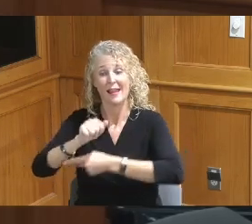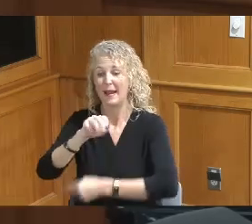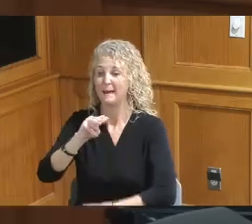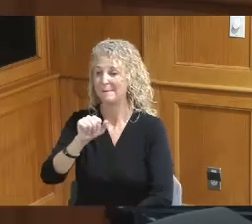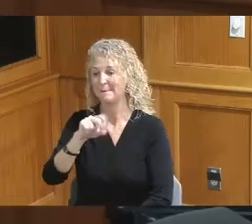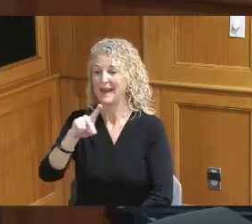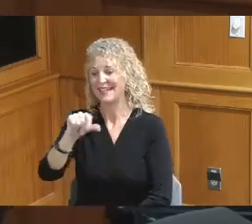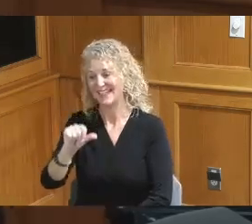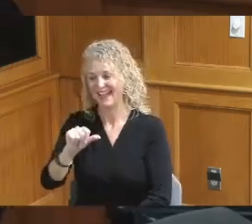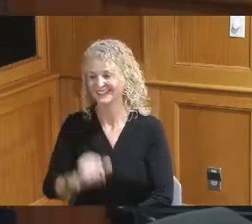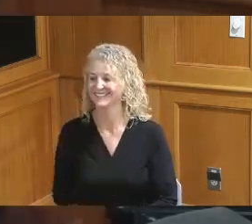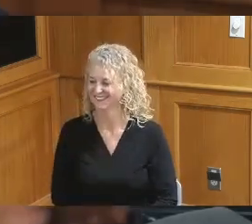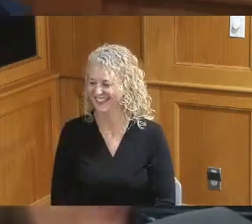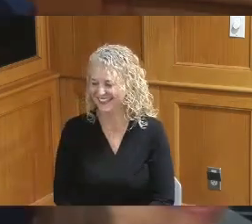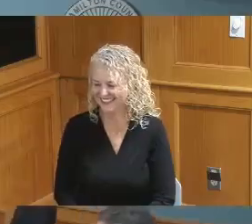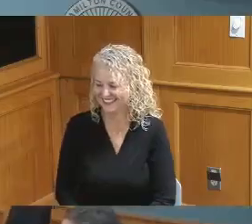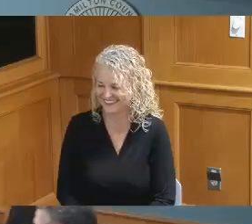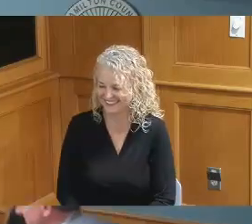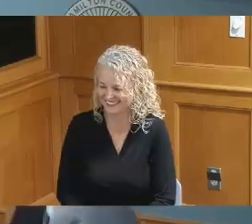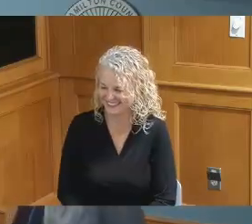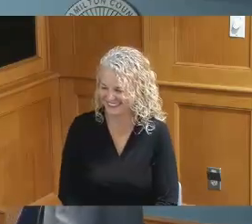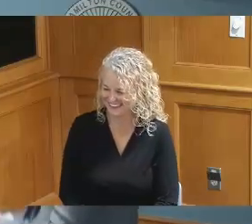Amanda.